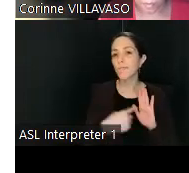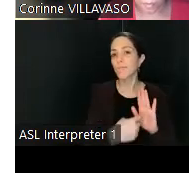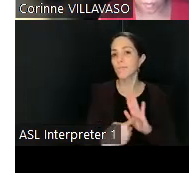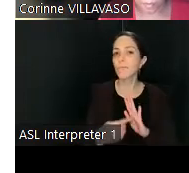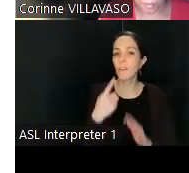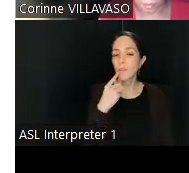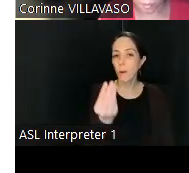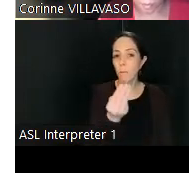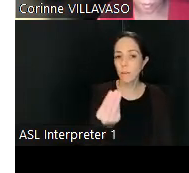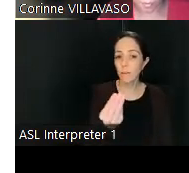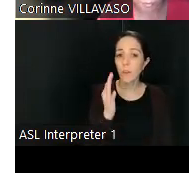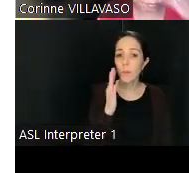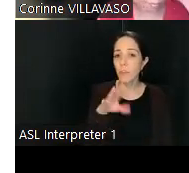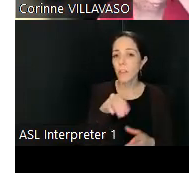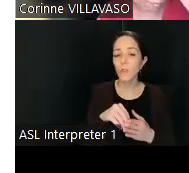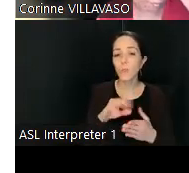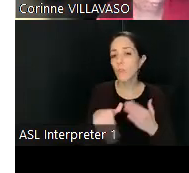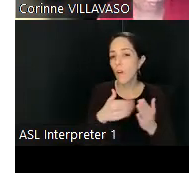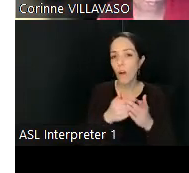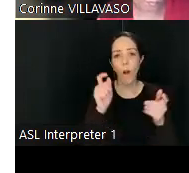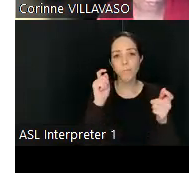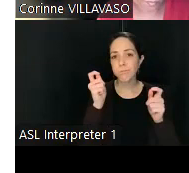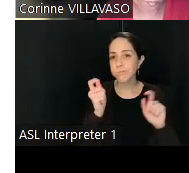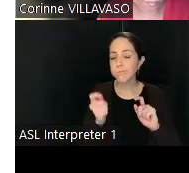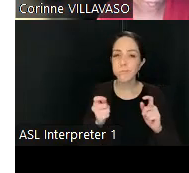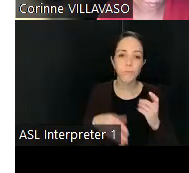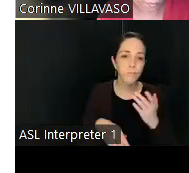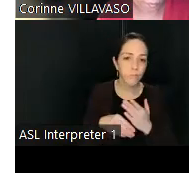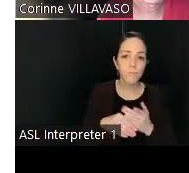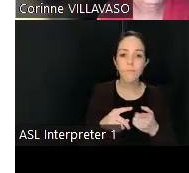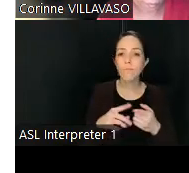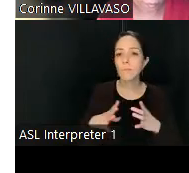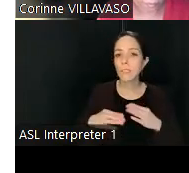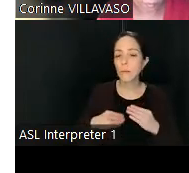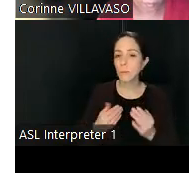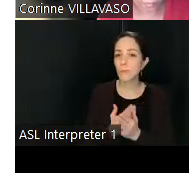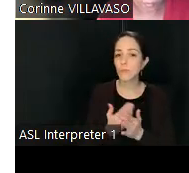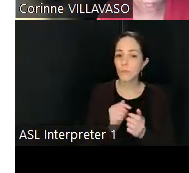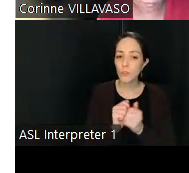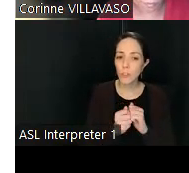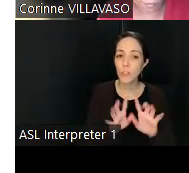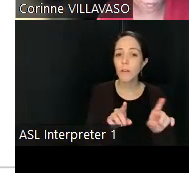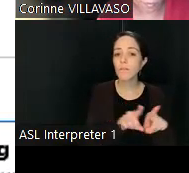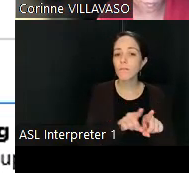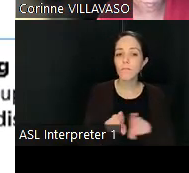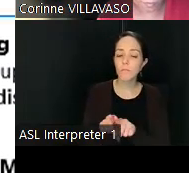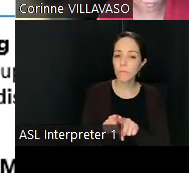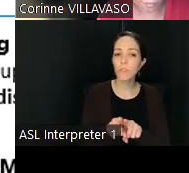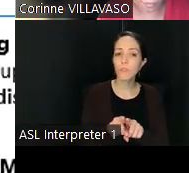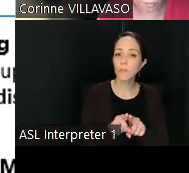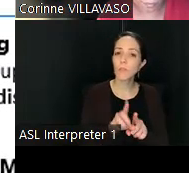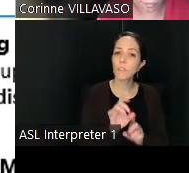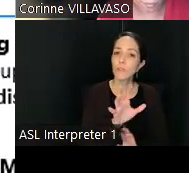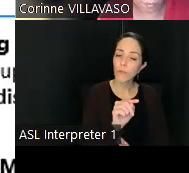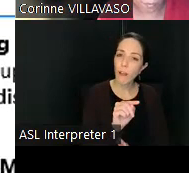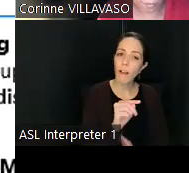is incorporating all the edits that have been made in terms of accepting track changes and all that, but also getting the draft agendas incorporated,